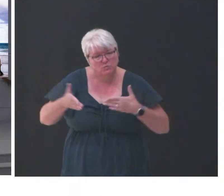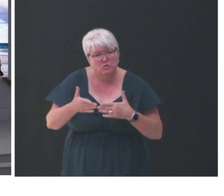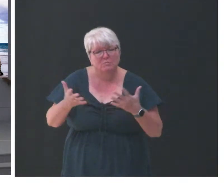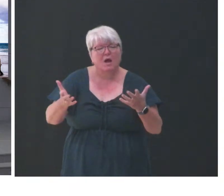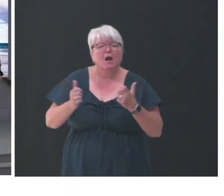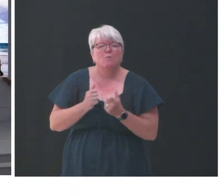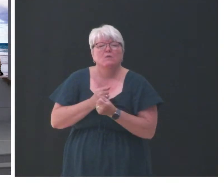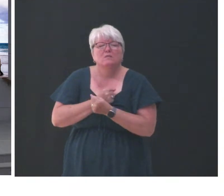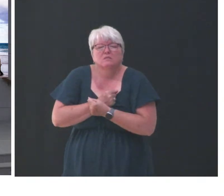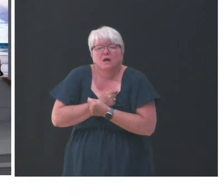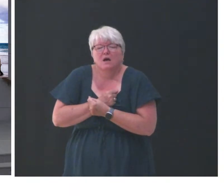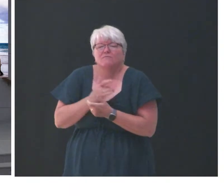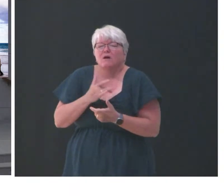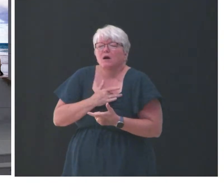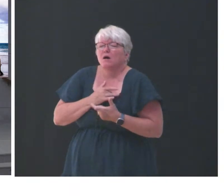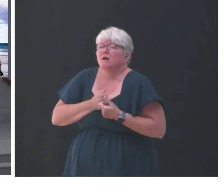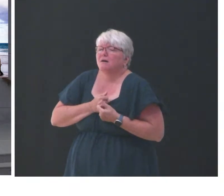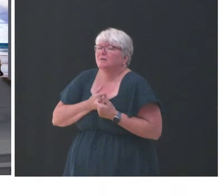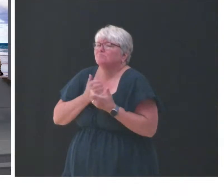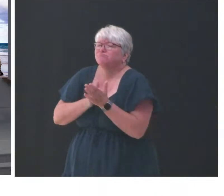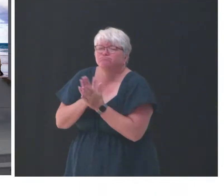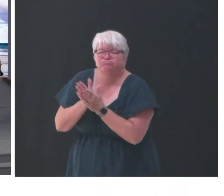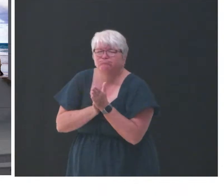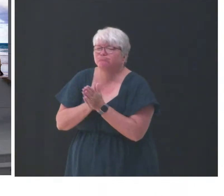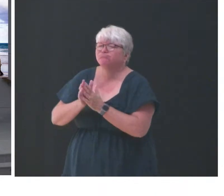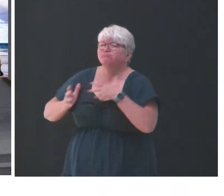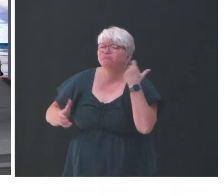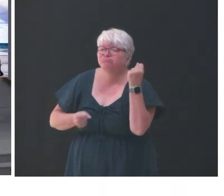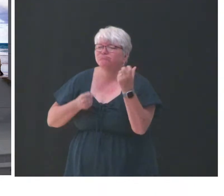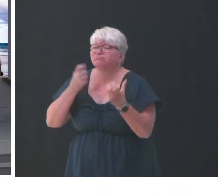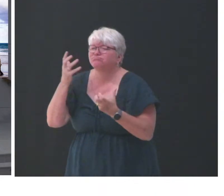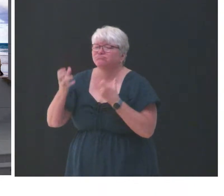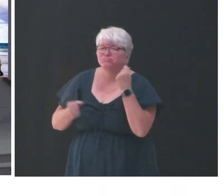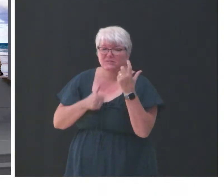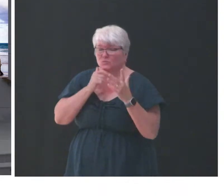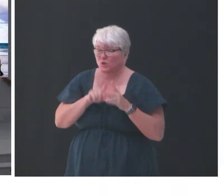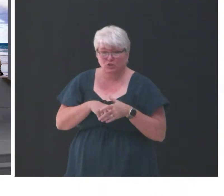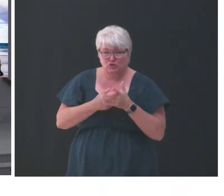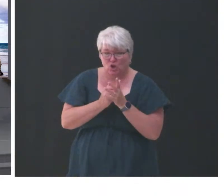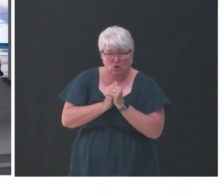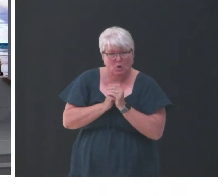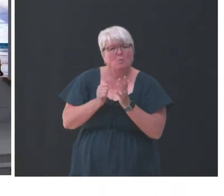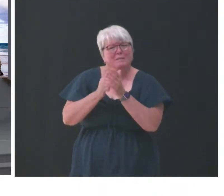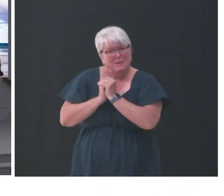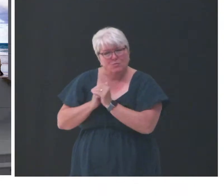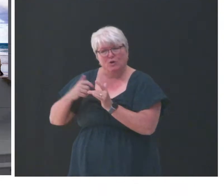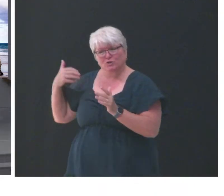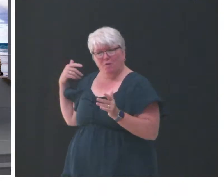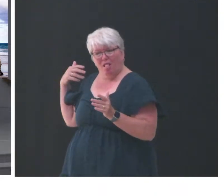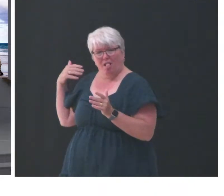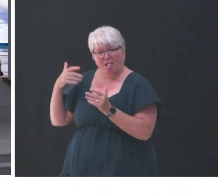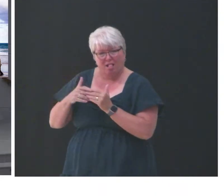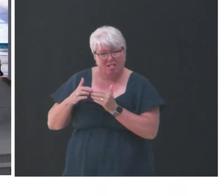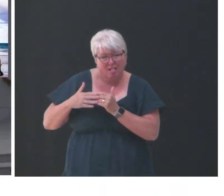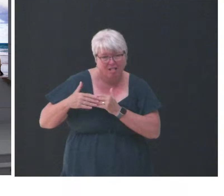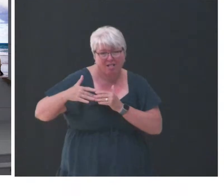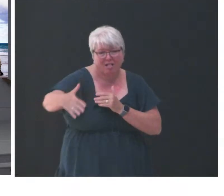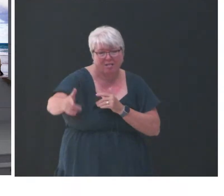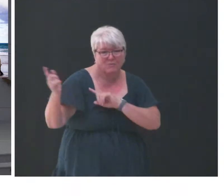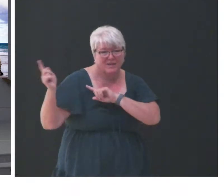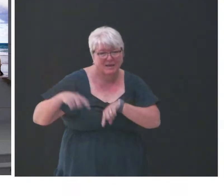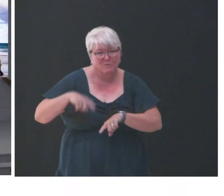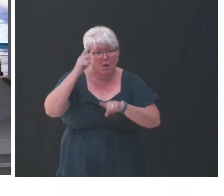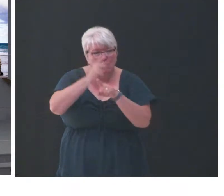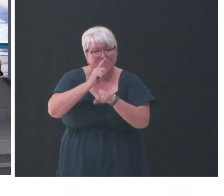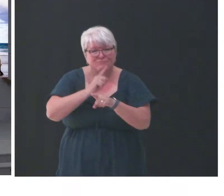I would love for it to be something we've been looking forward to all week long, because we're not starting worship here. We've been worshiping all week long, and we come together with brothers